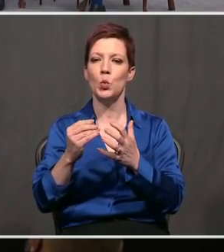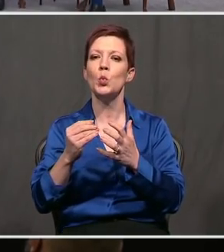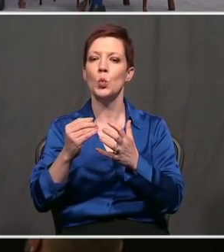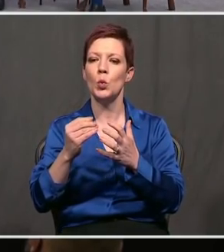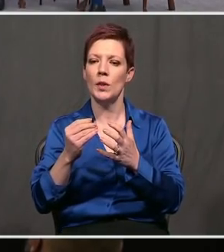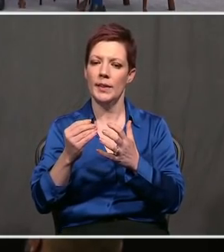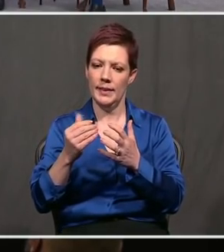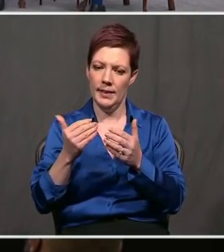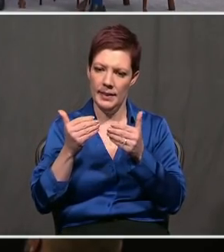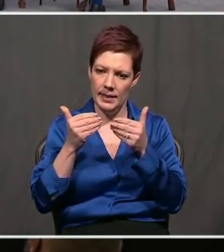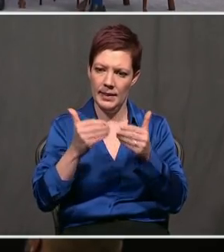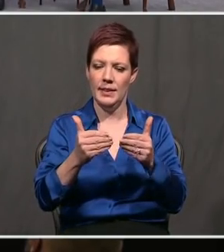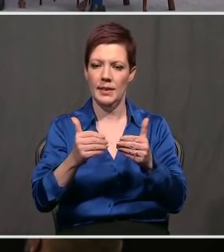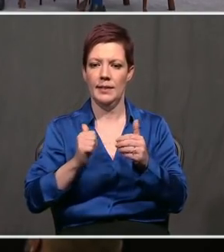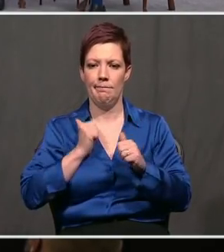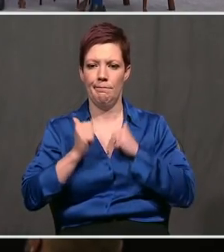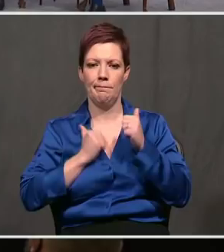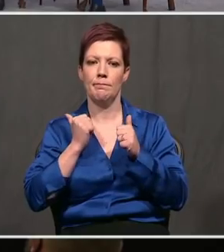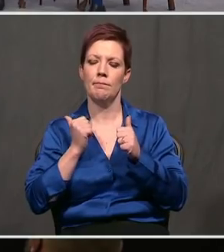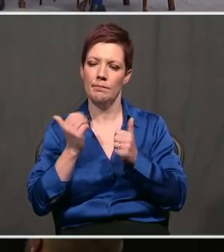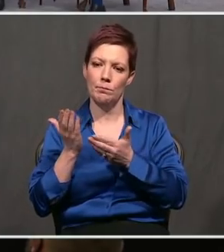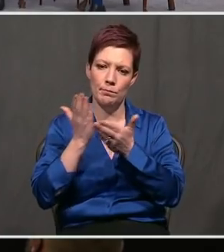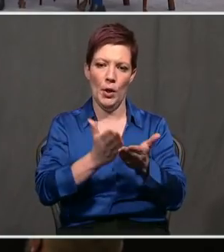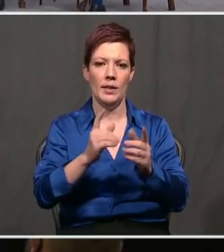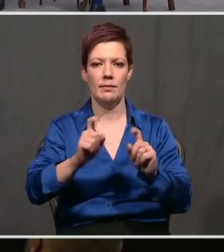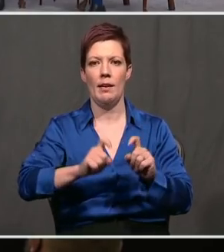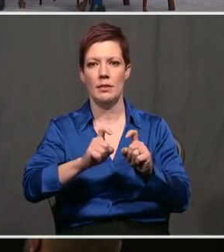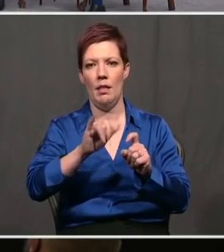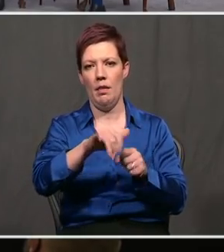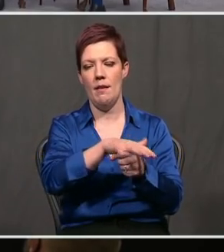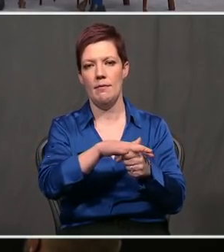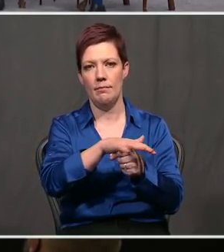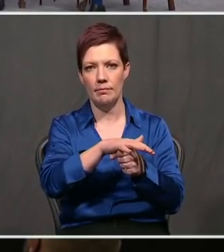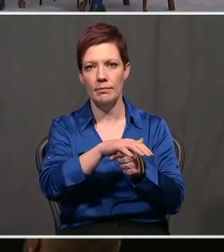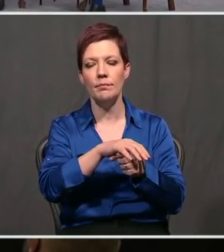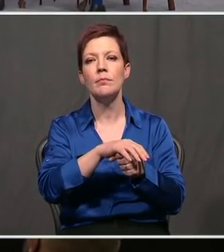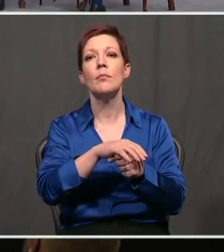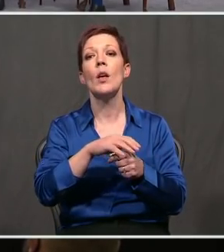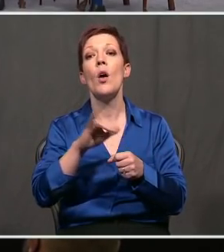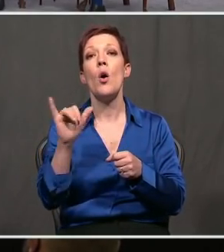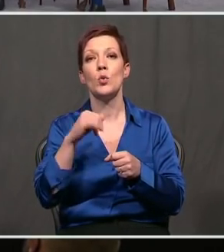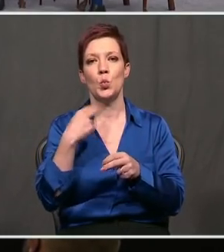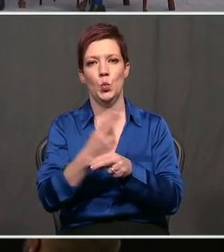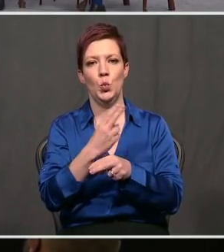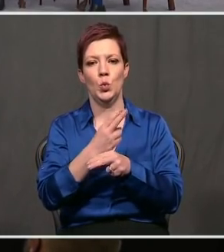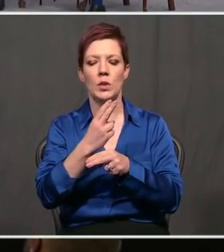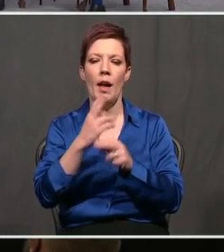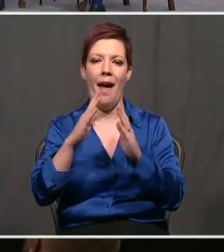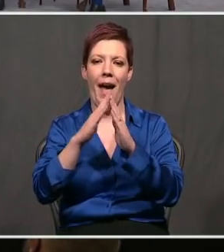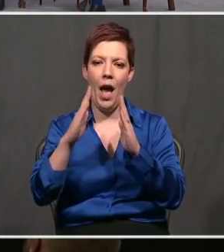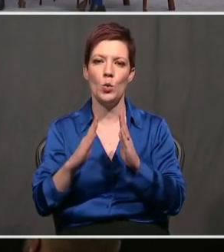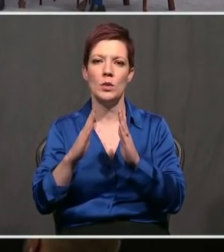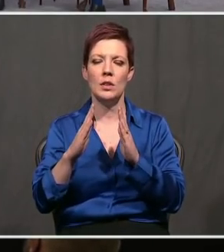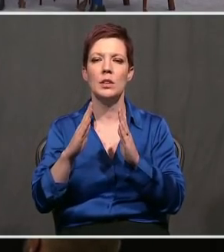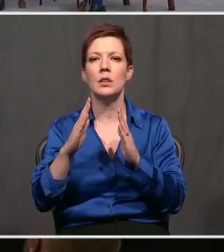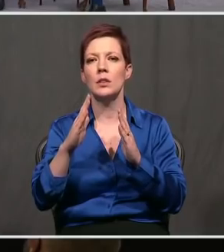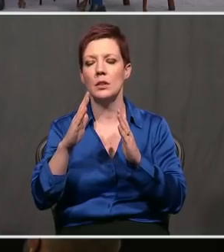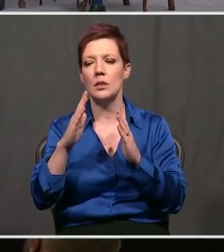populations. We utilized relationships with our housing development agencies in our urban